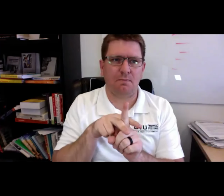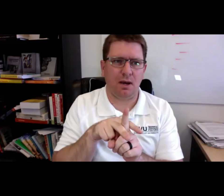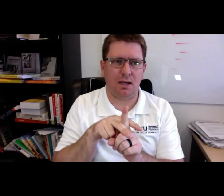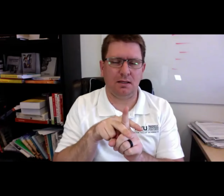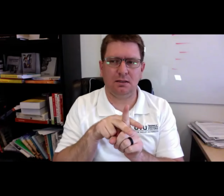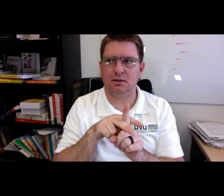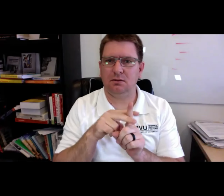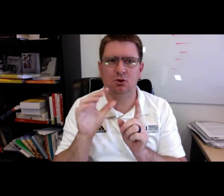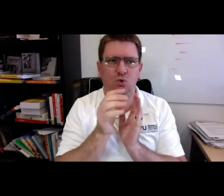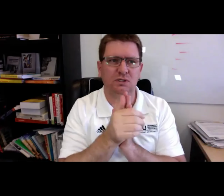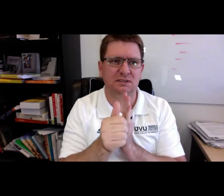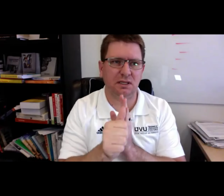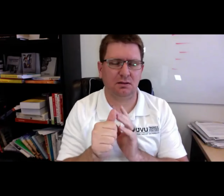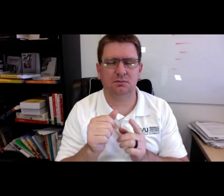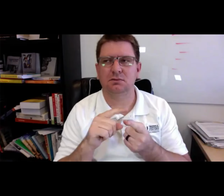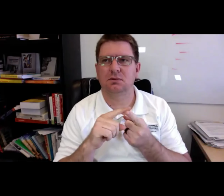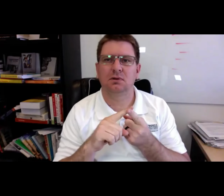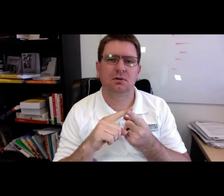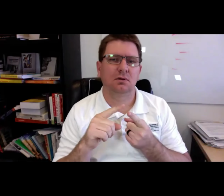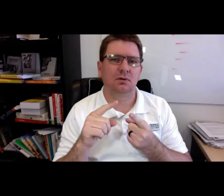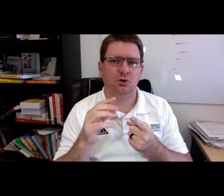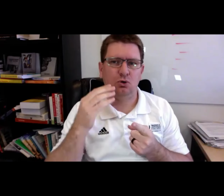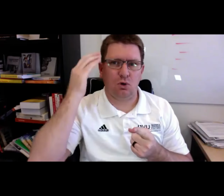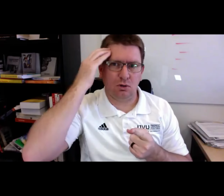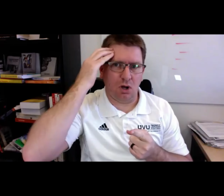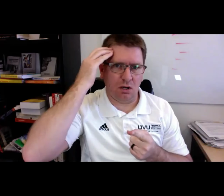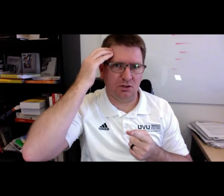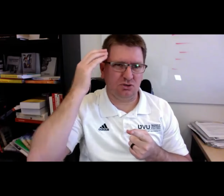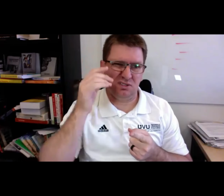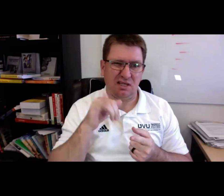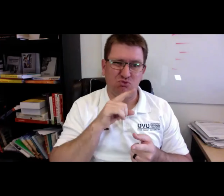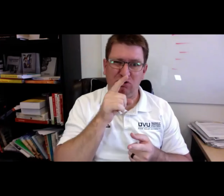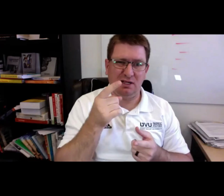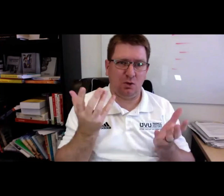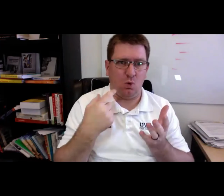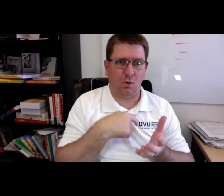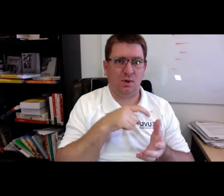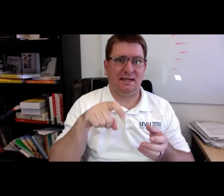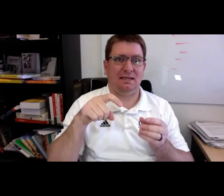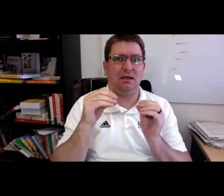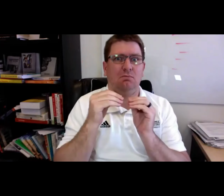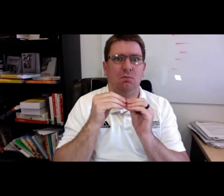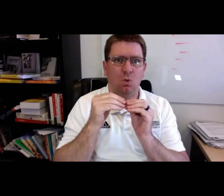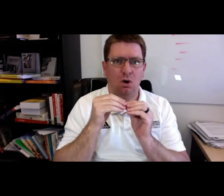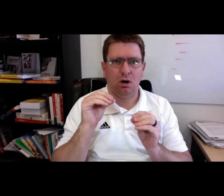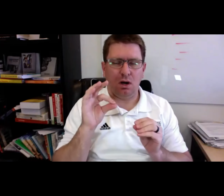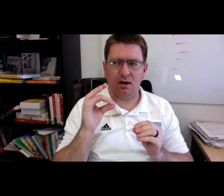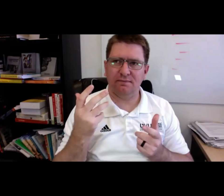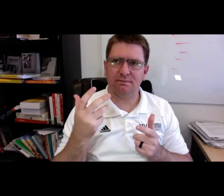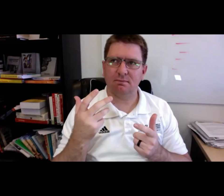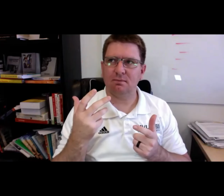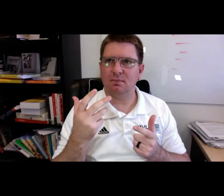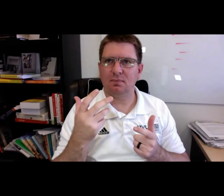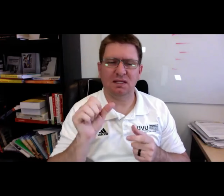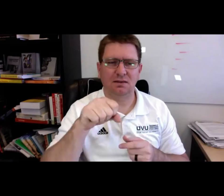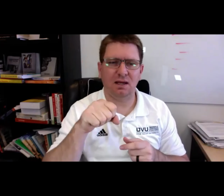And that's a great question, an application question about how you can apply your skill and knowledge, because that's what we